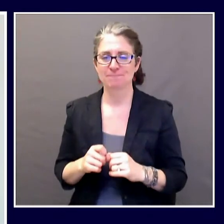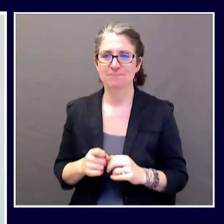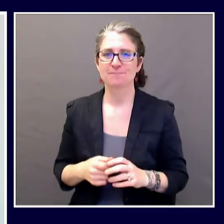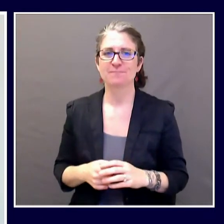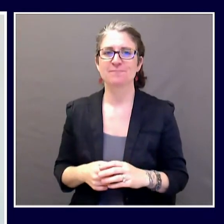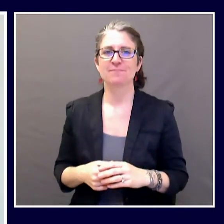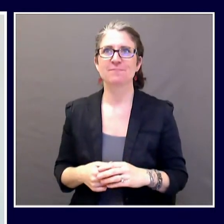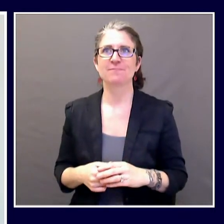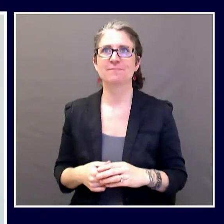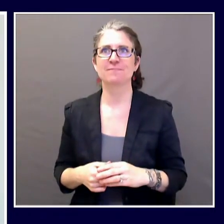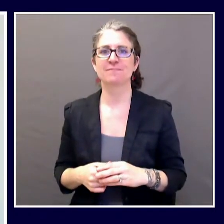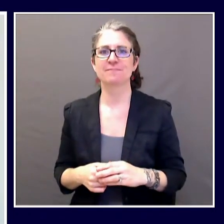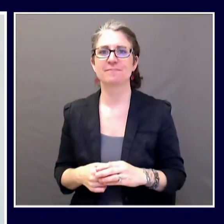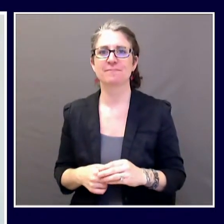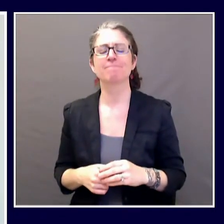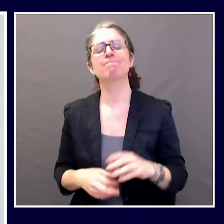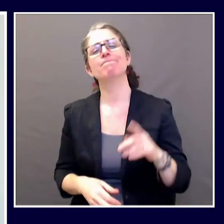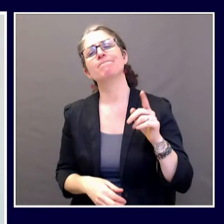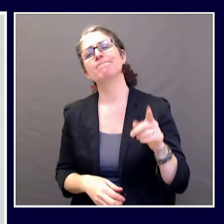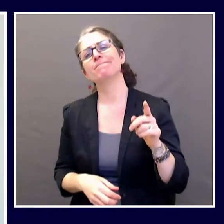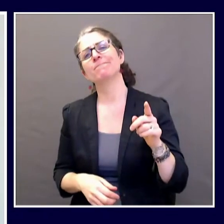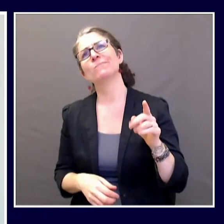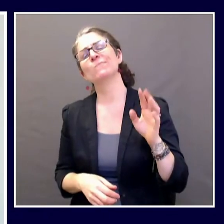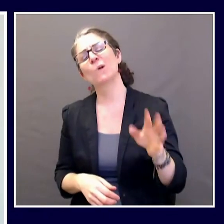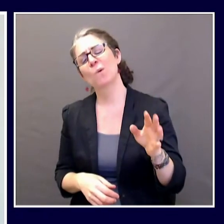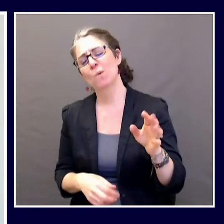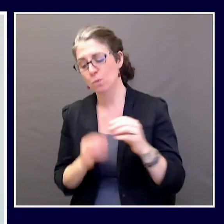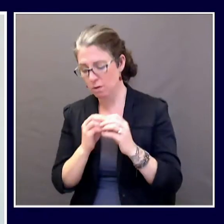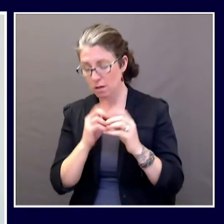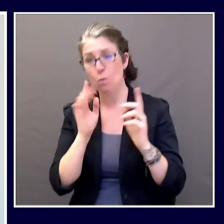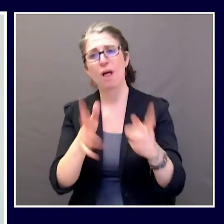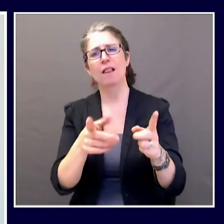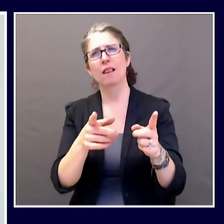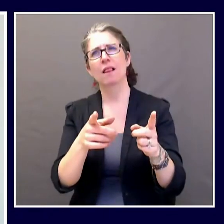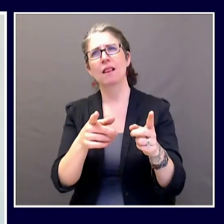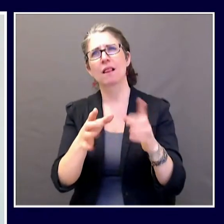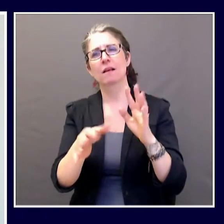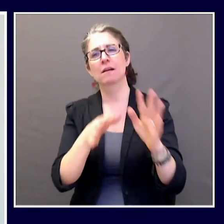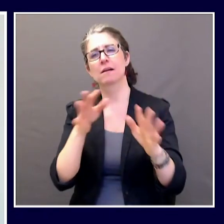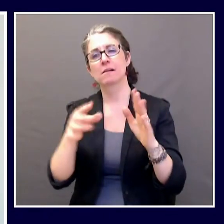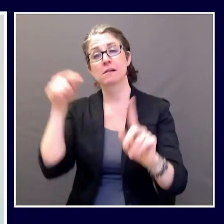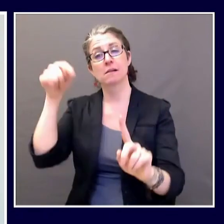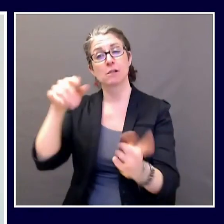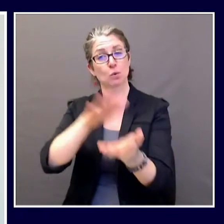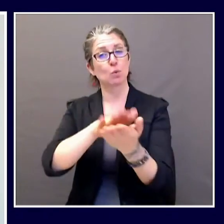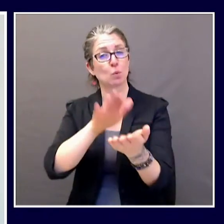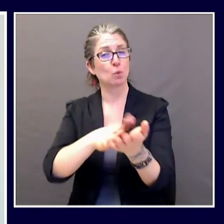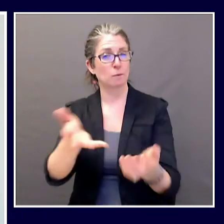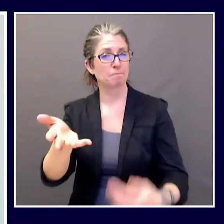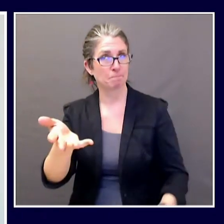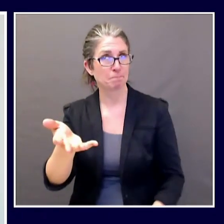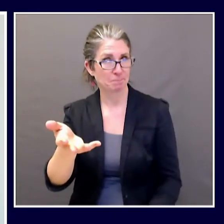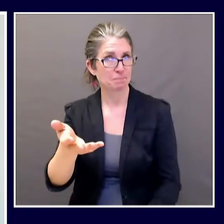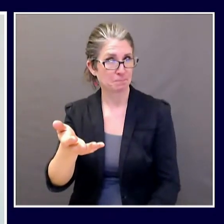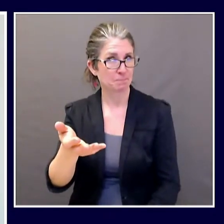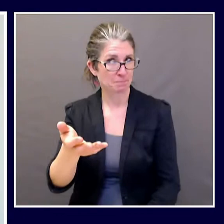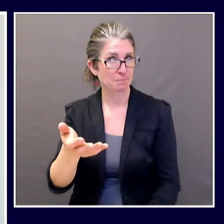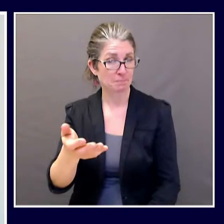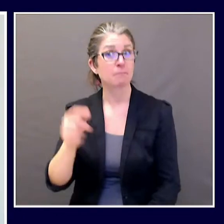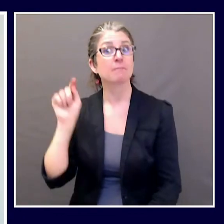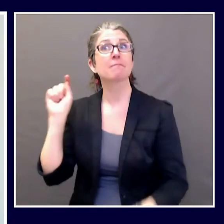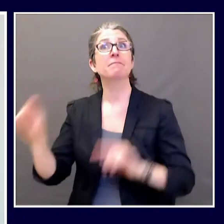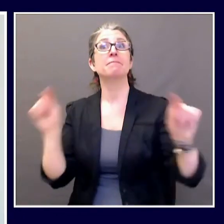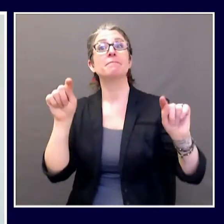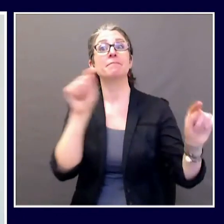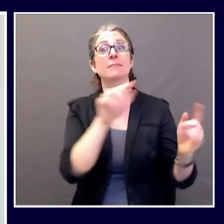noticing there's some schools in Maine are starting to offer more in person. And, the